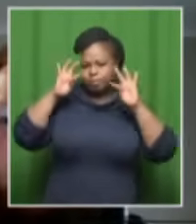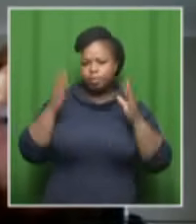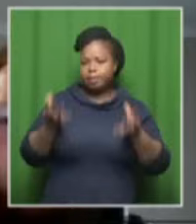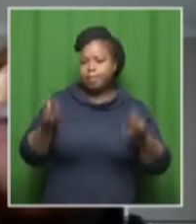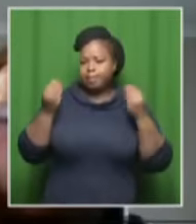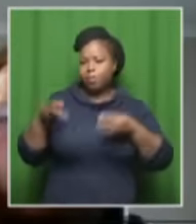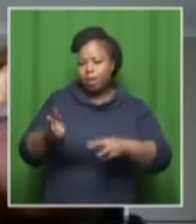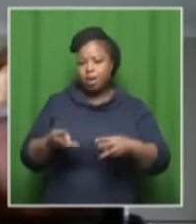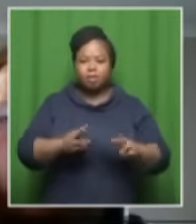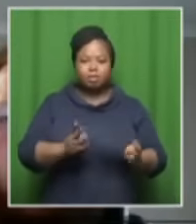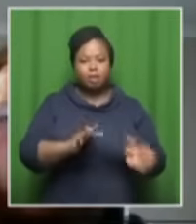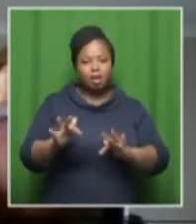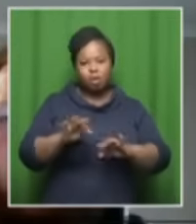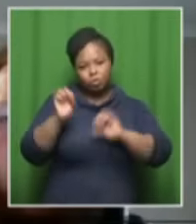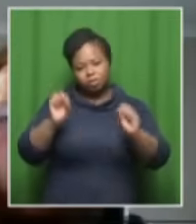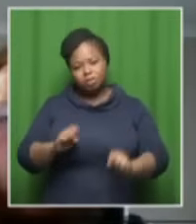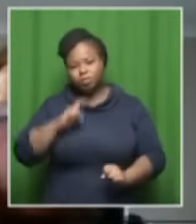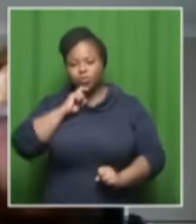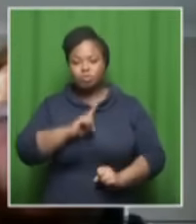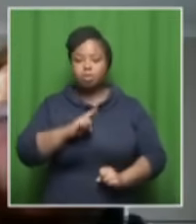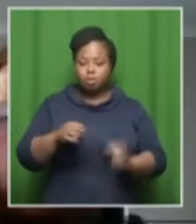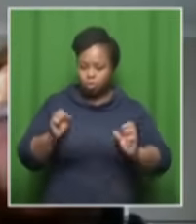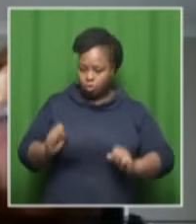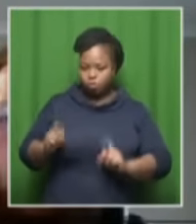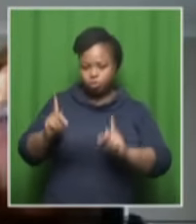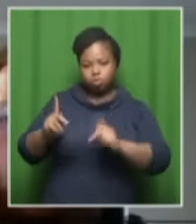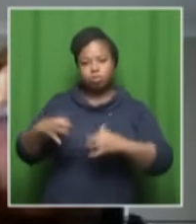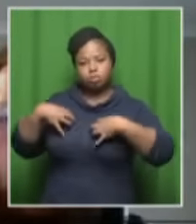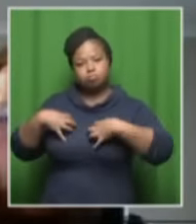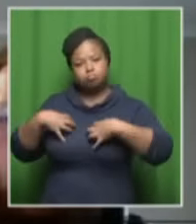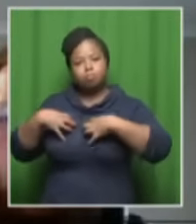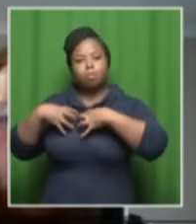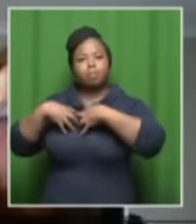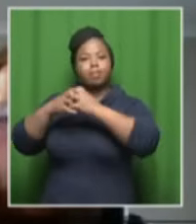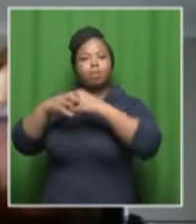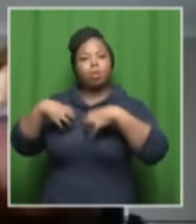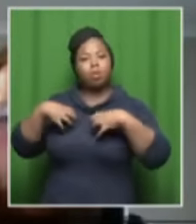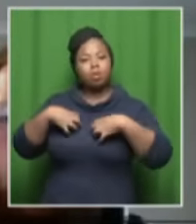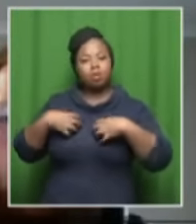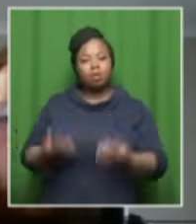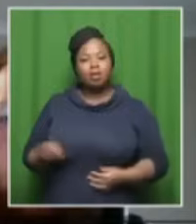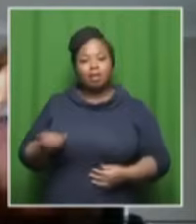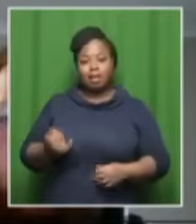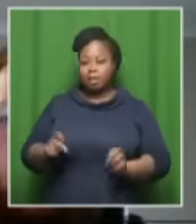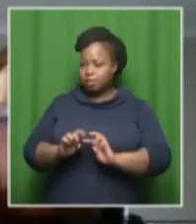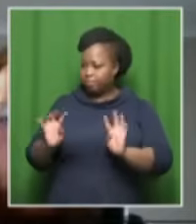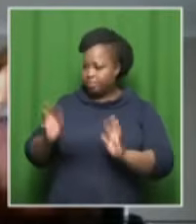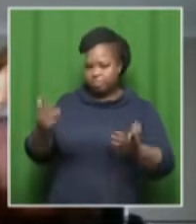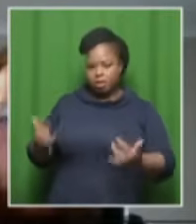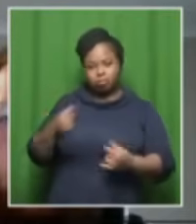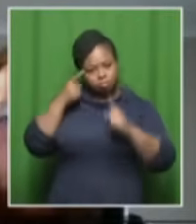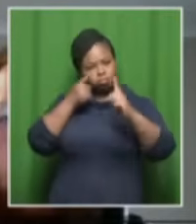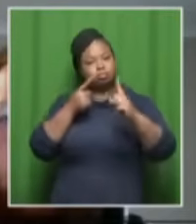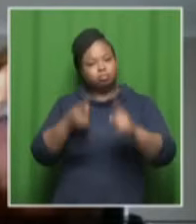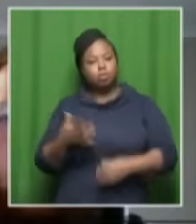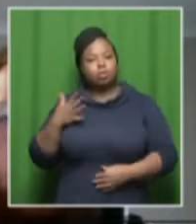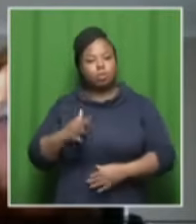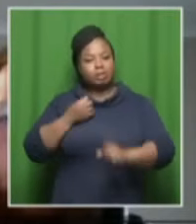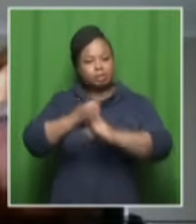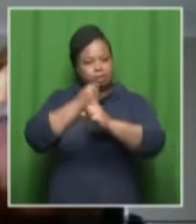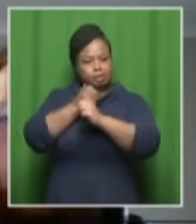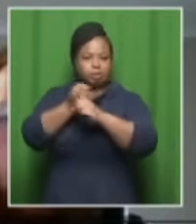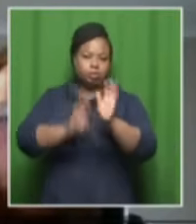to navigate the system and building their own opportunities and, you know, like us on the panel, determined, you know, to push